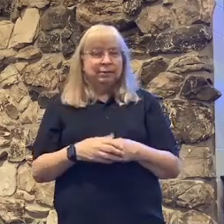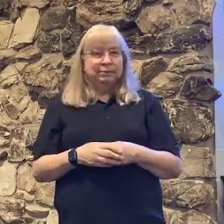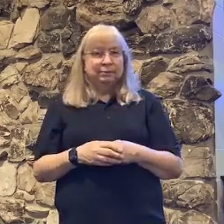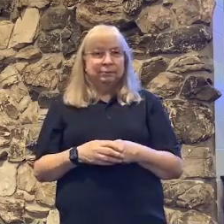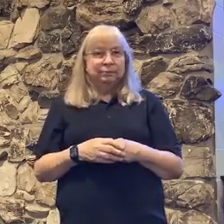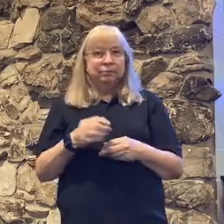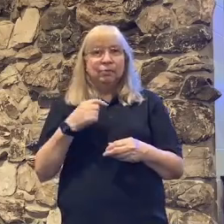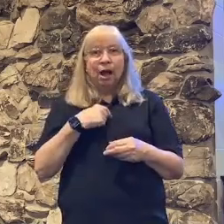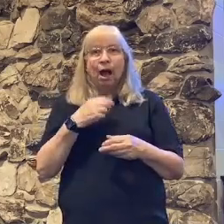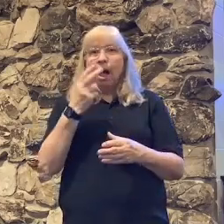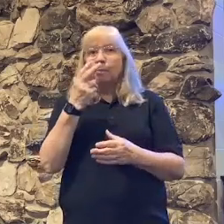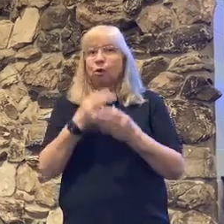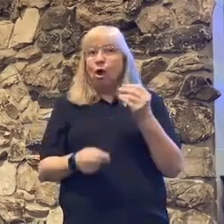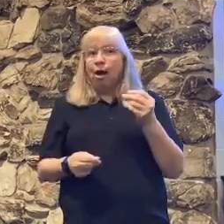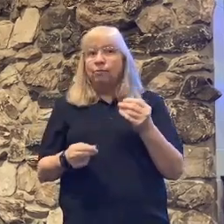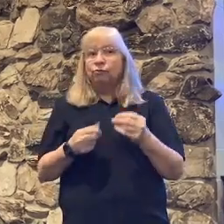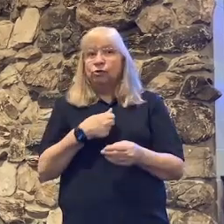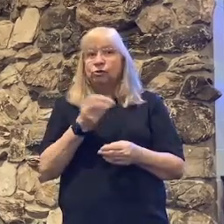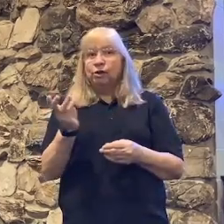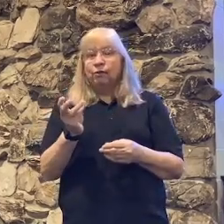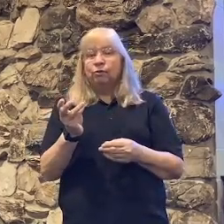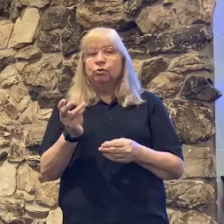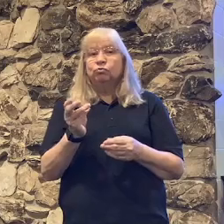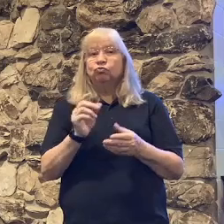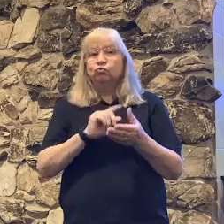I'm gone for a couple of weeks.